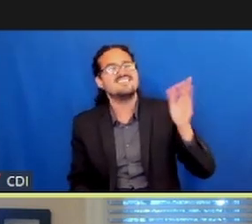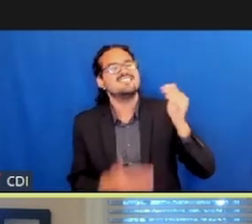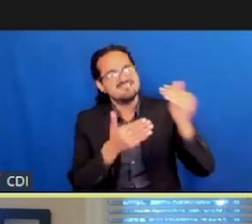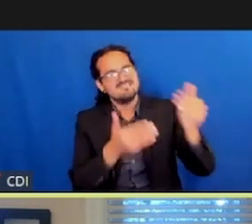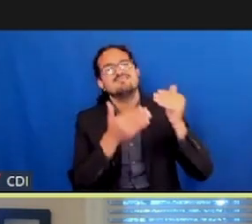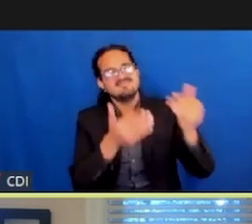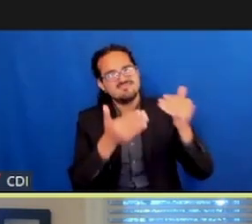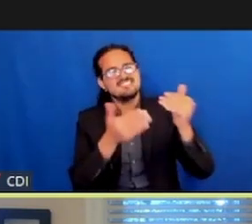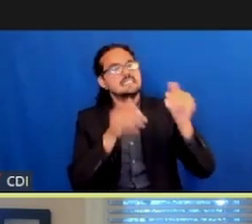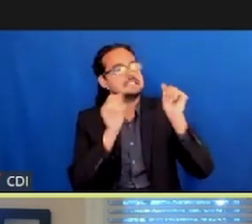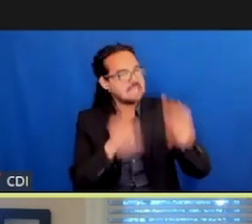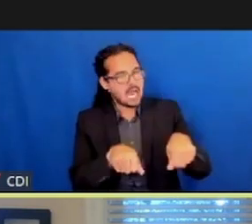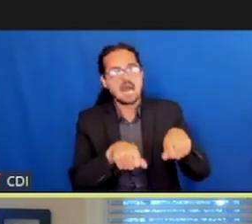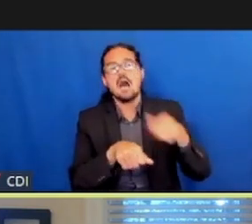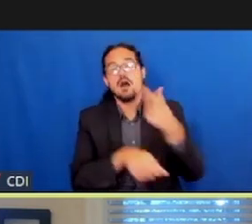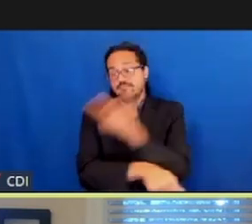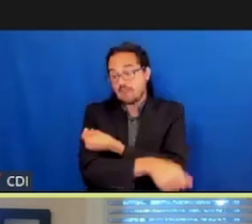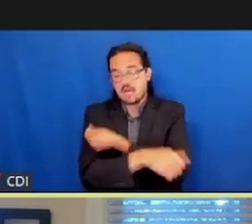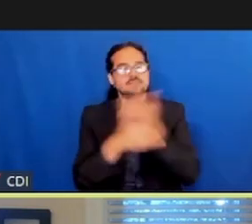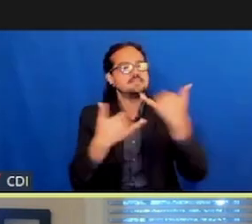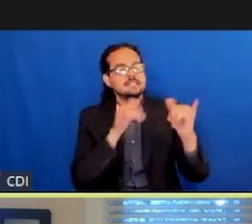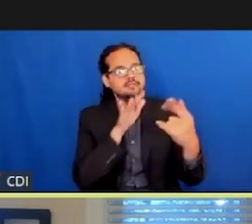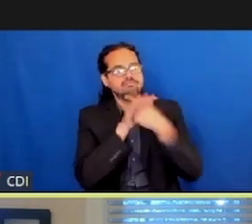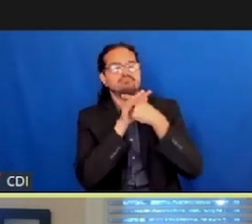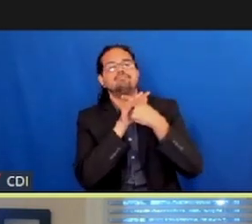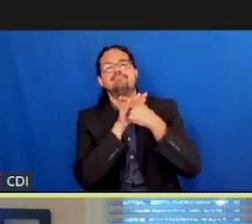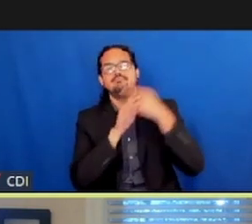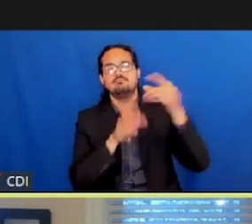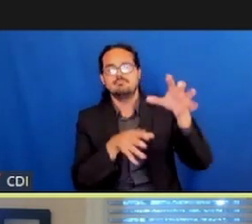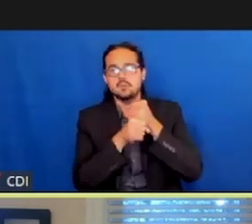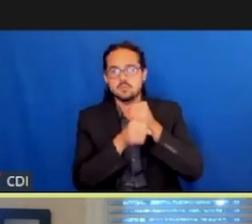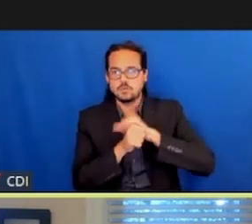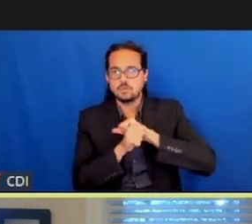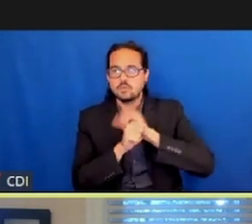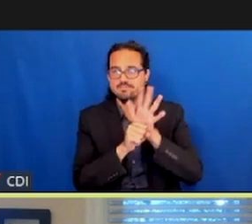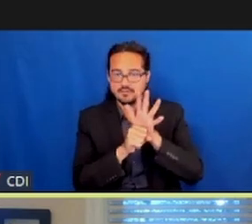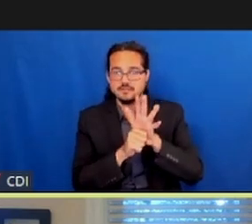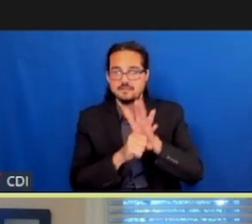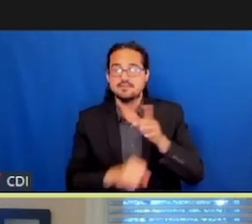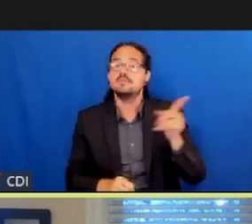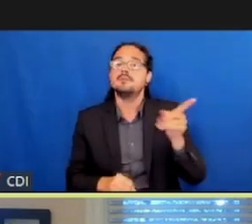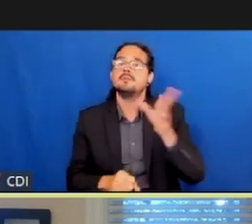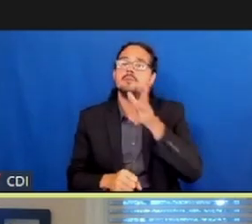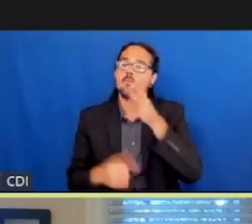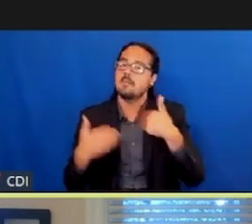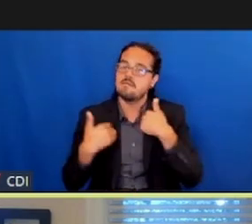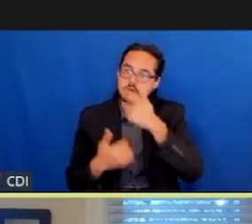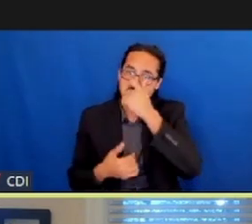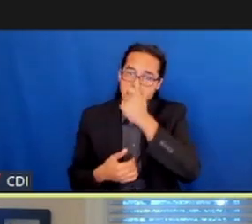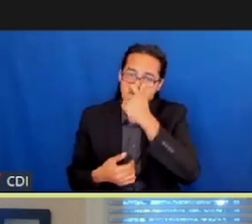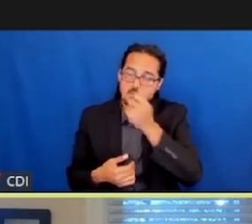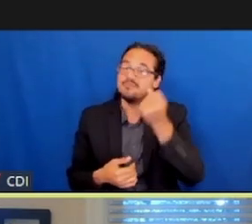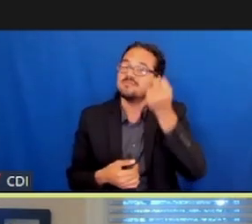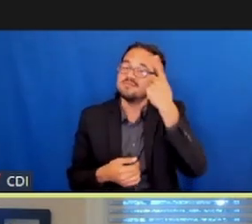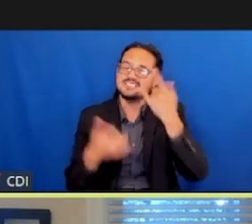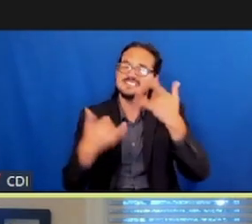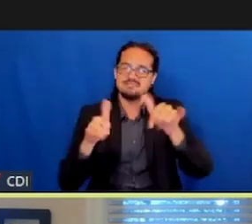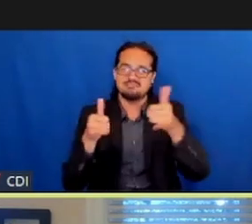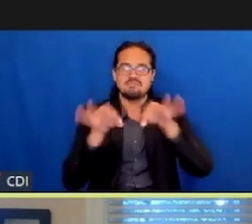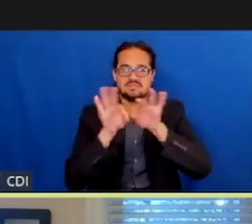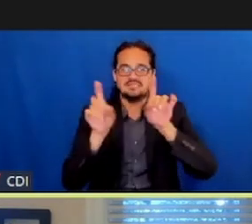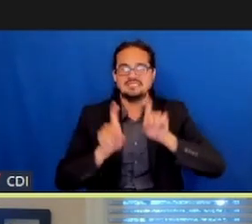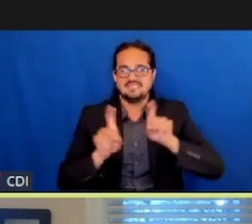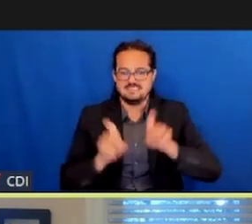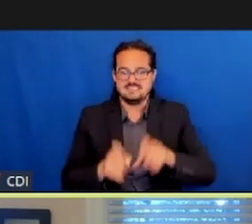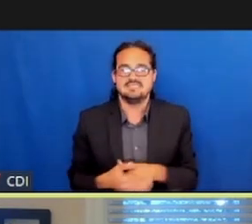testing. Stay up to date with the CDC guidance when you're going to be traveling over the summer. I planned my family trip back to Jersey, and it